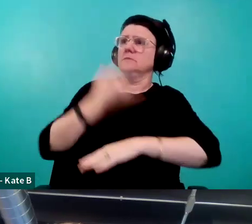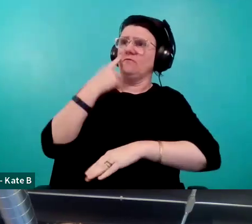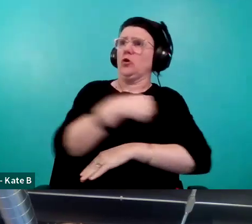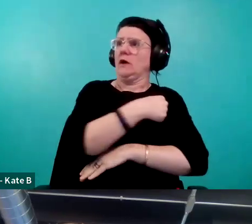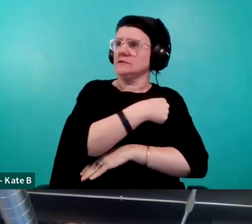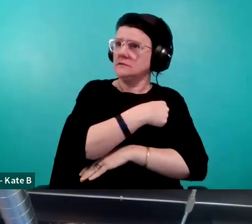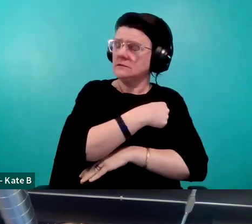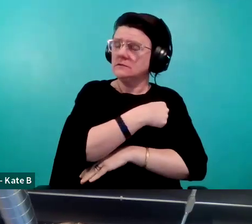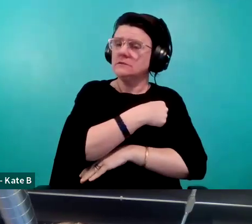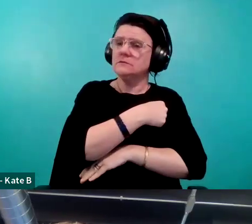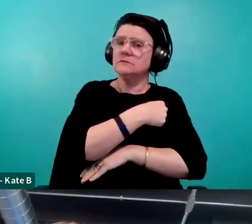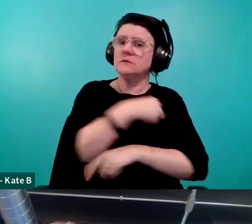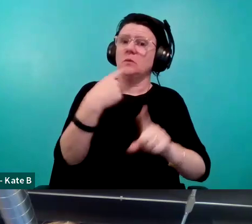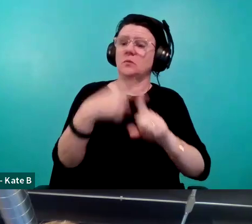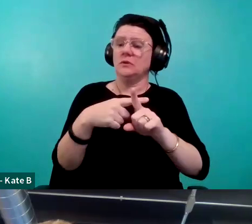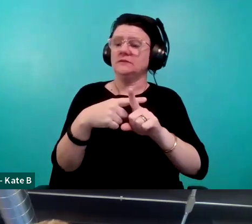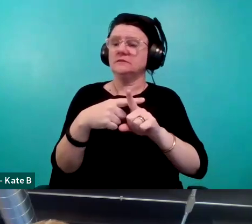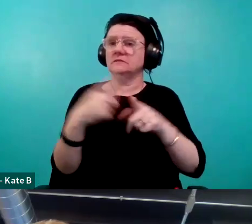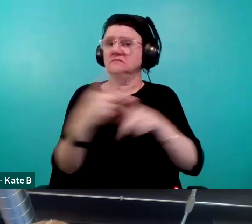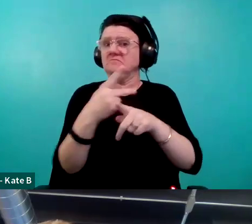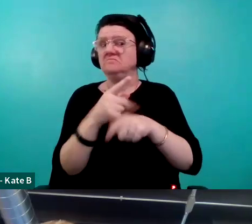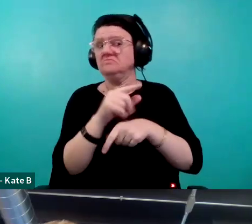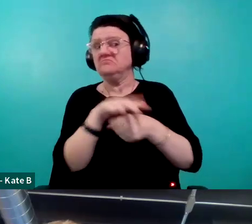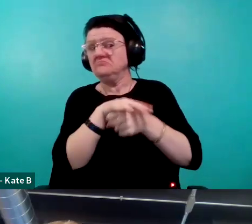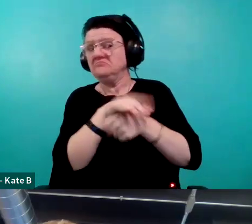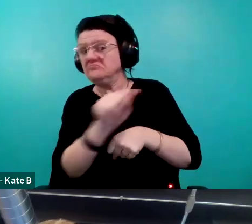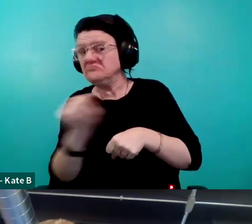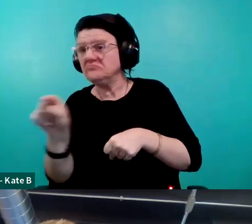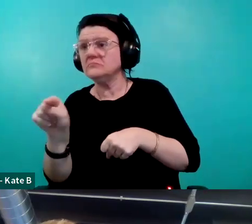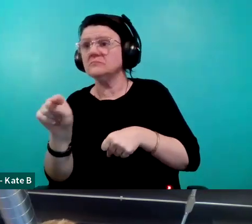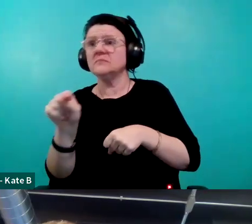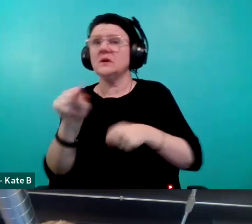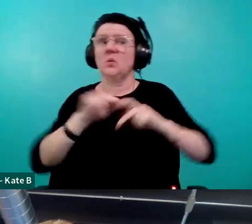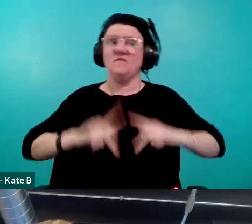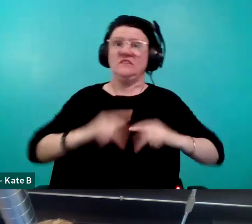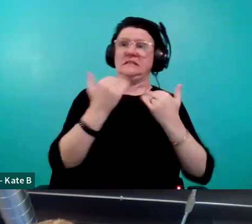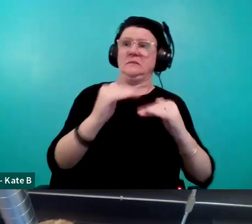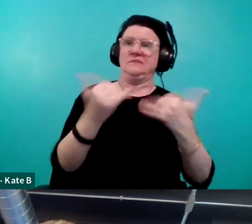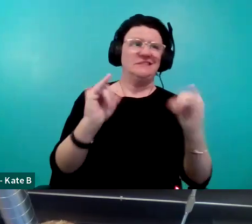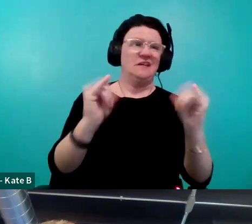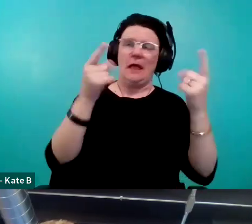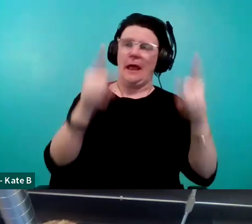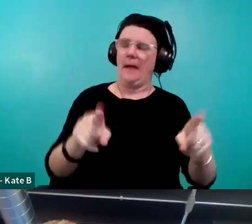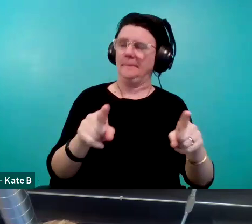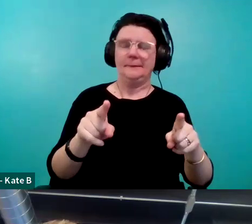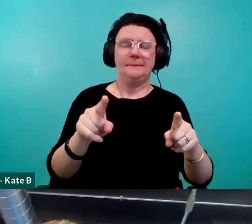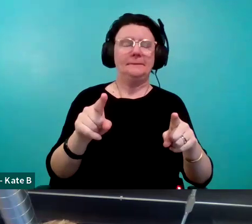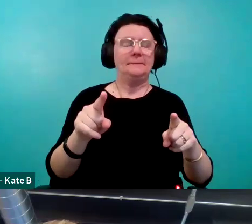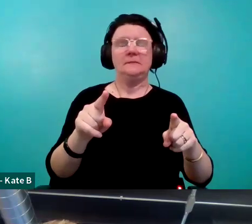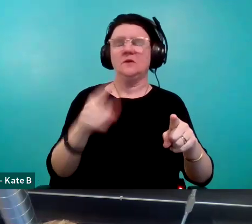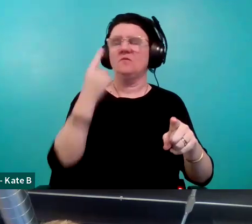individuals. And then also find out a few of the areas maybe where physical limitations still stand in the disability